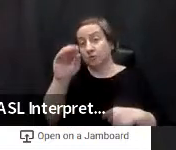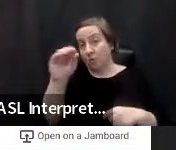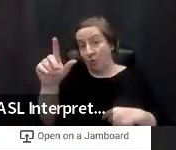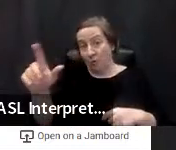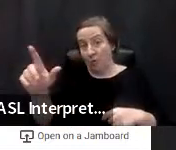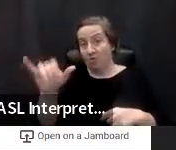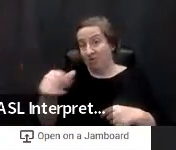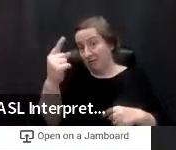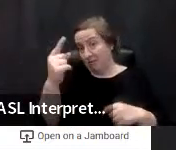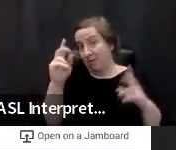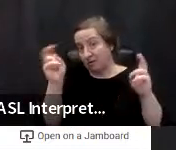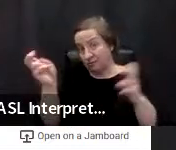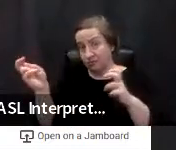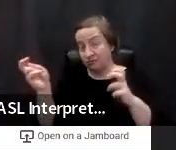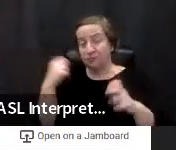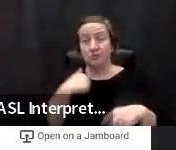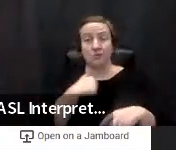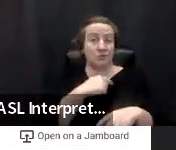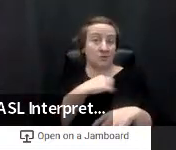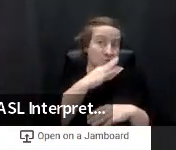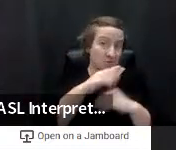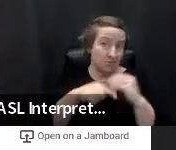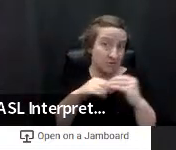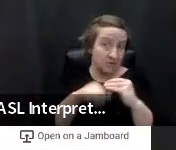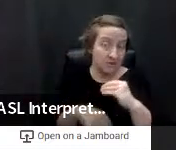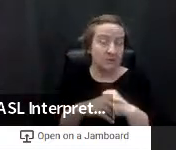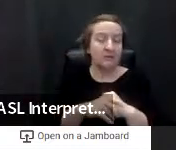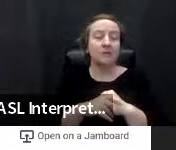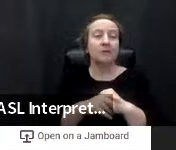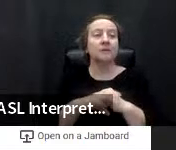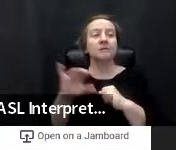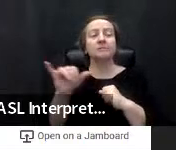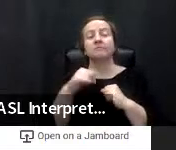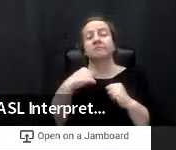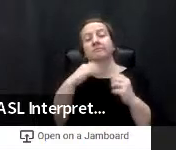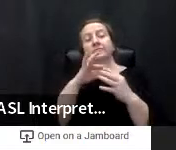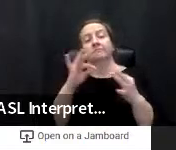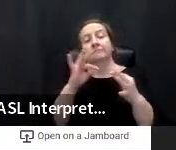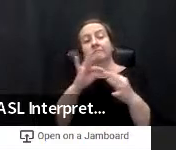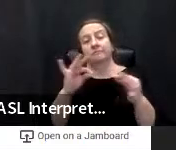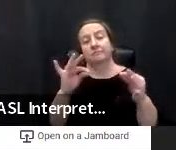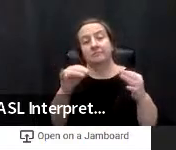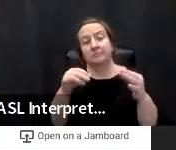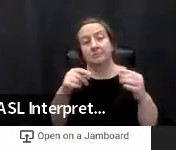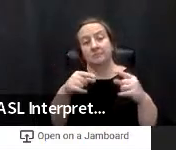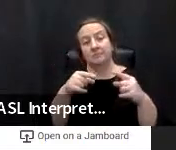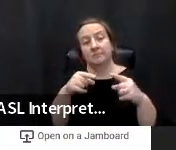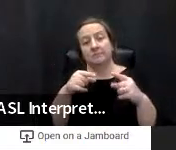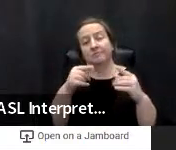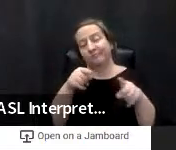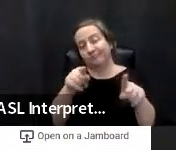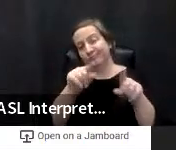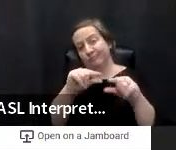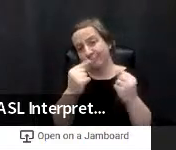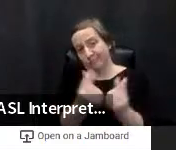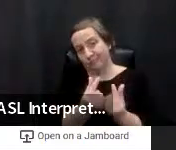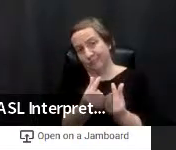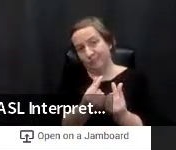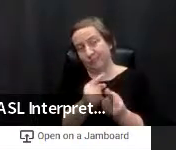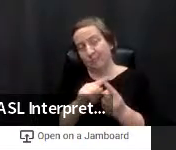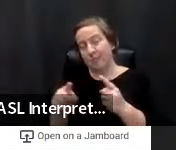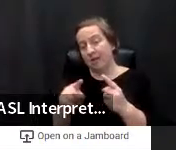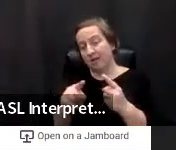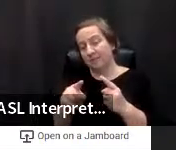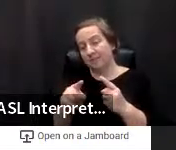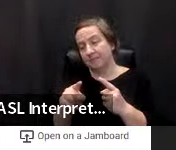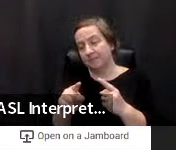an issue, as we talked about that. And I didn't mention this in the group, but in future